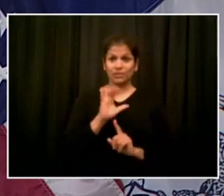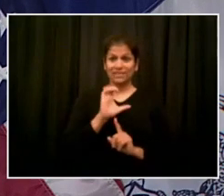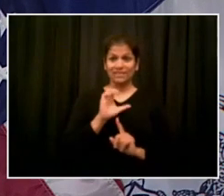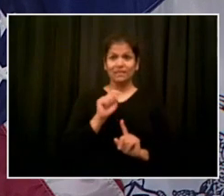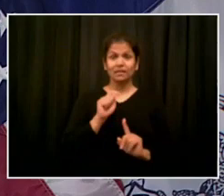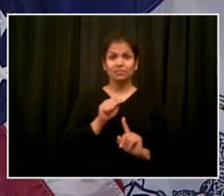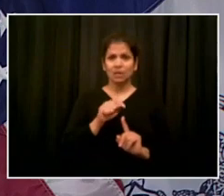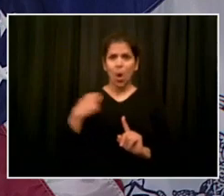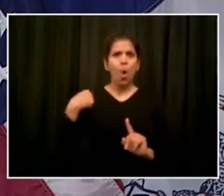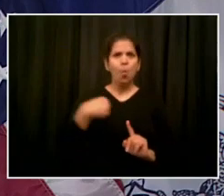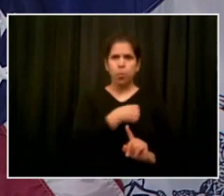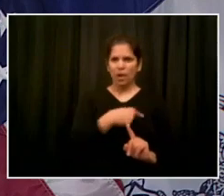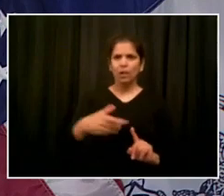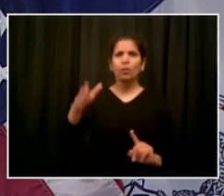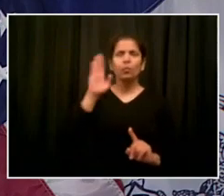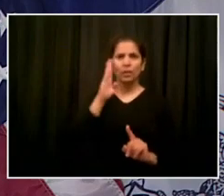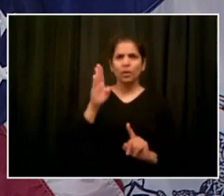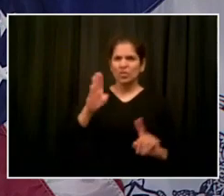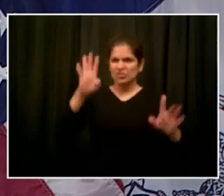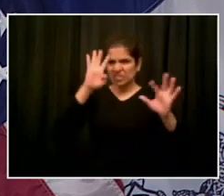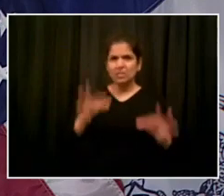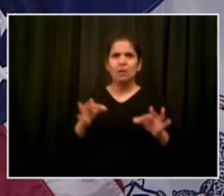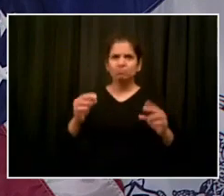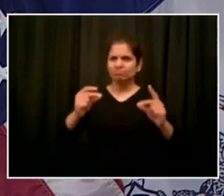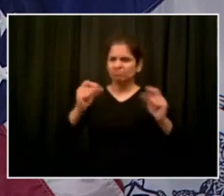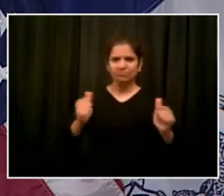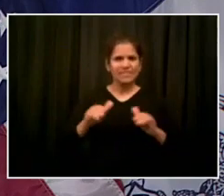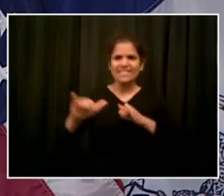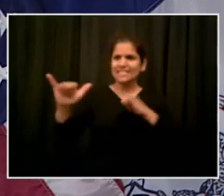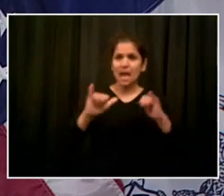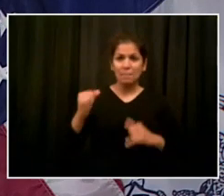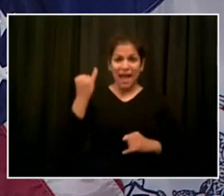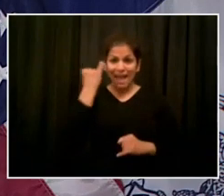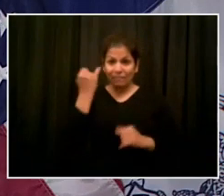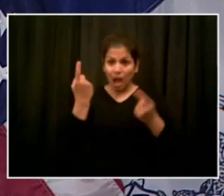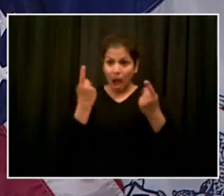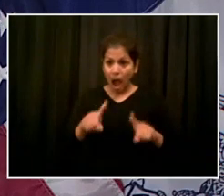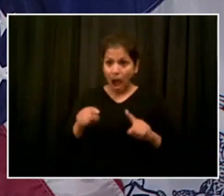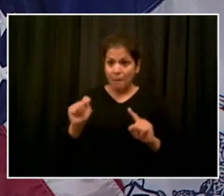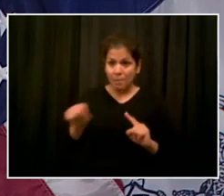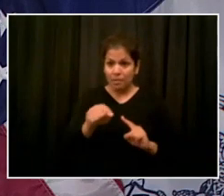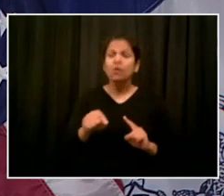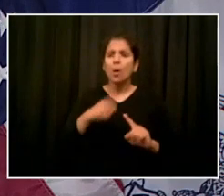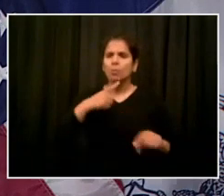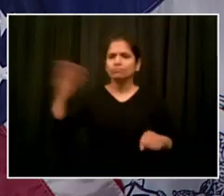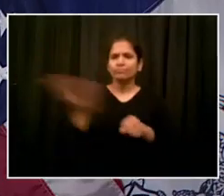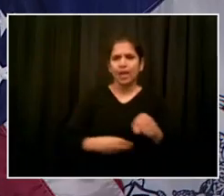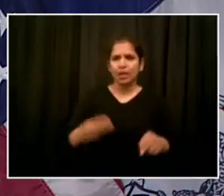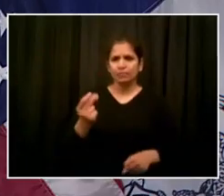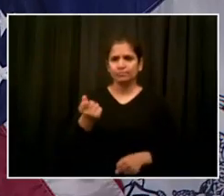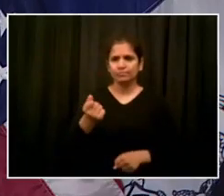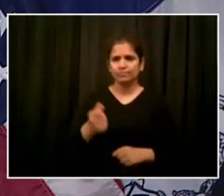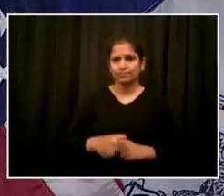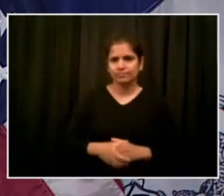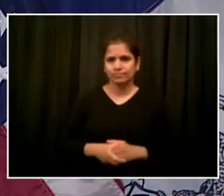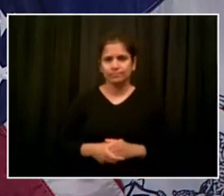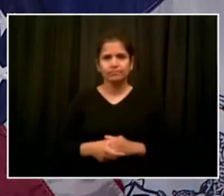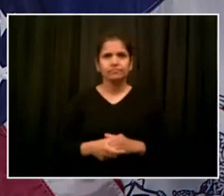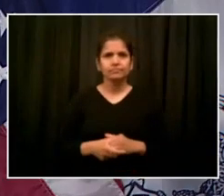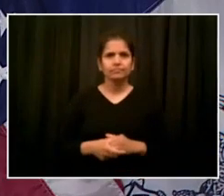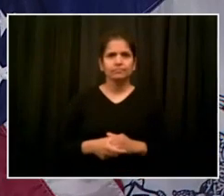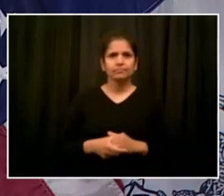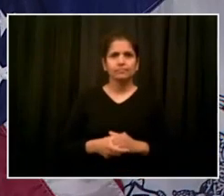This kind of thing just can't happen. Next, we have Matt Chase from